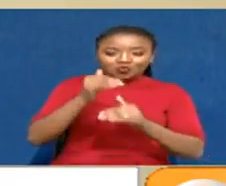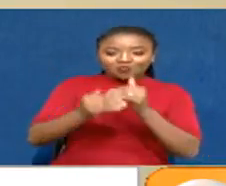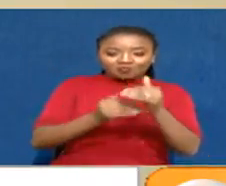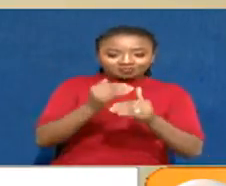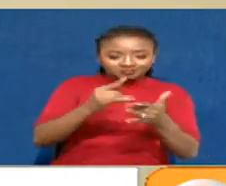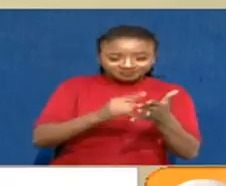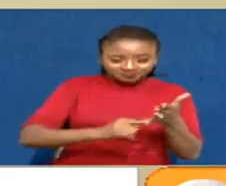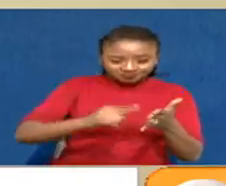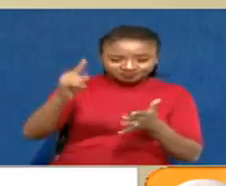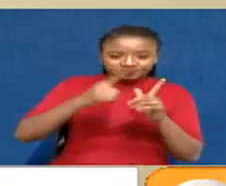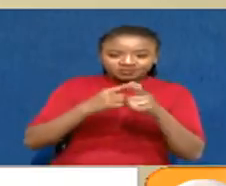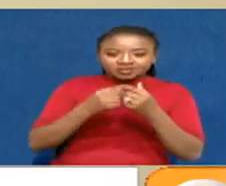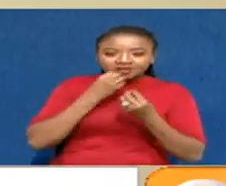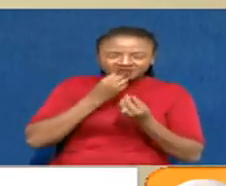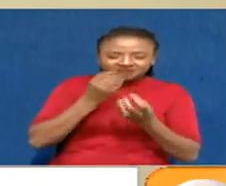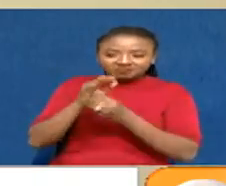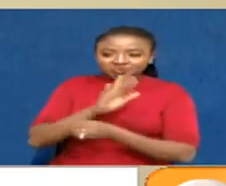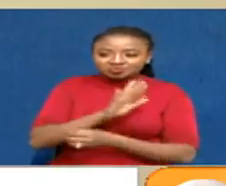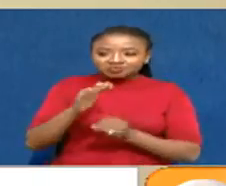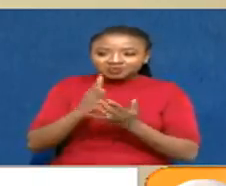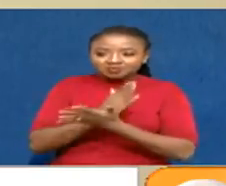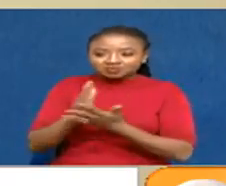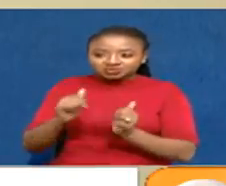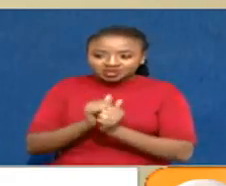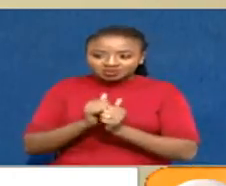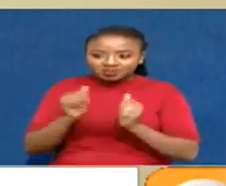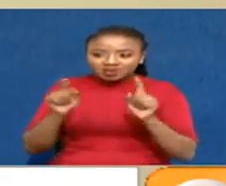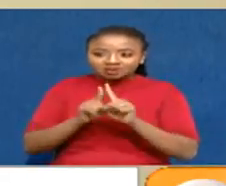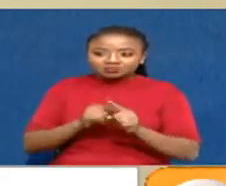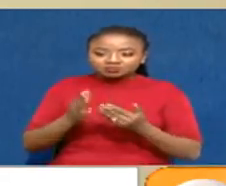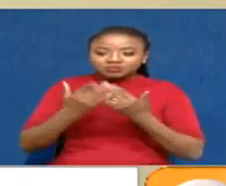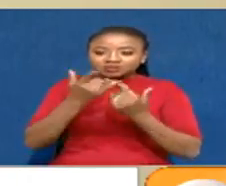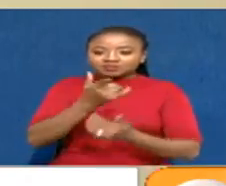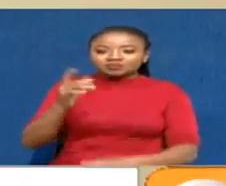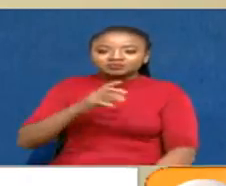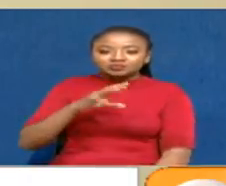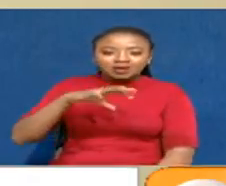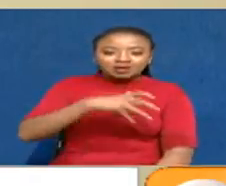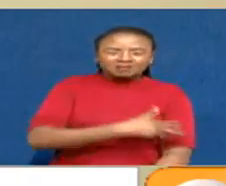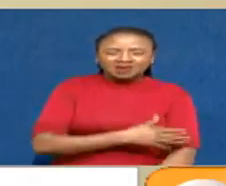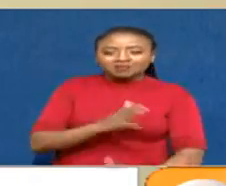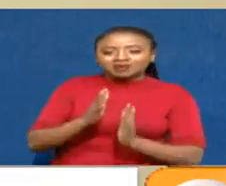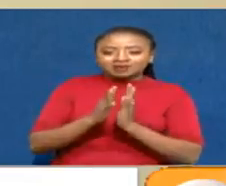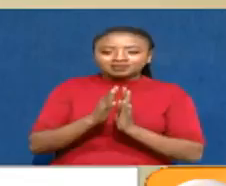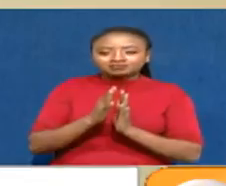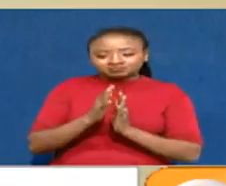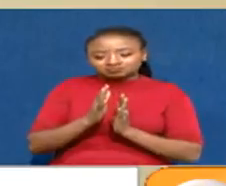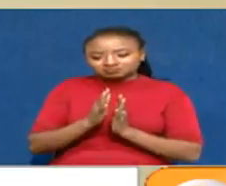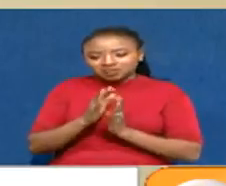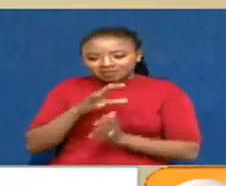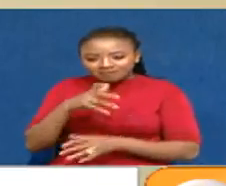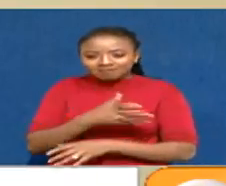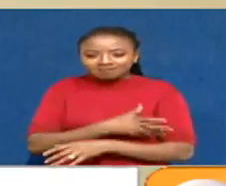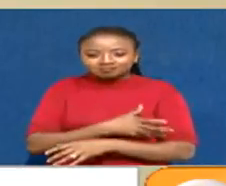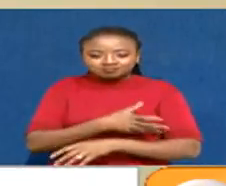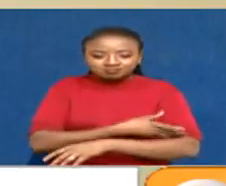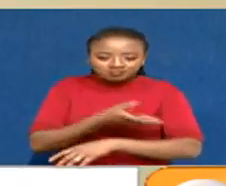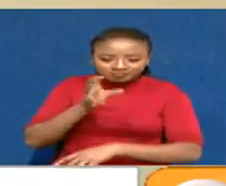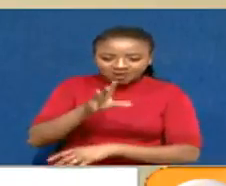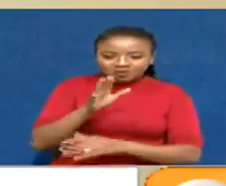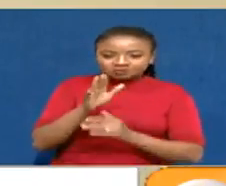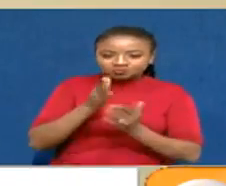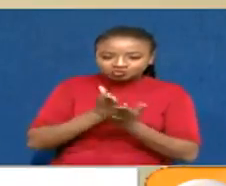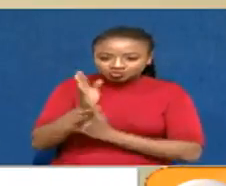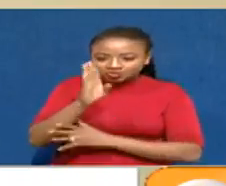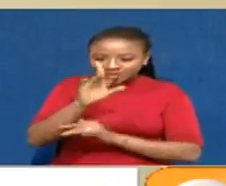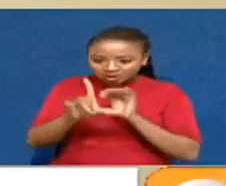that we have with those who are empowered by the law to go ahead and actually do something. And in terms of, you know, the final suggestion